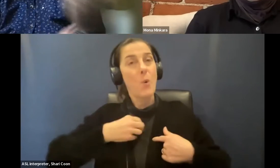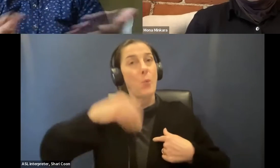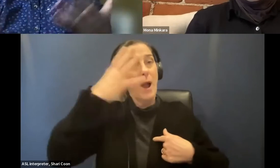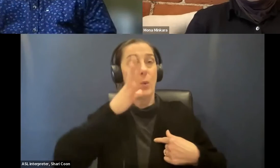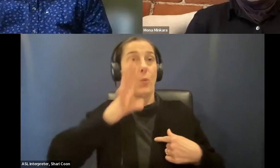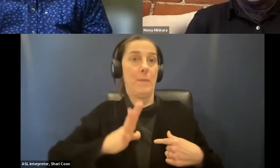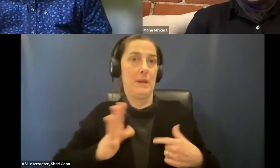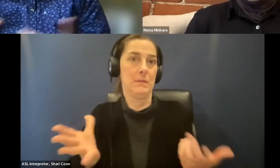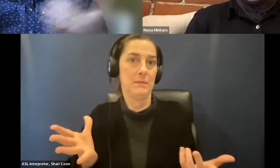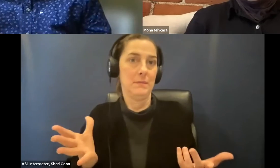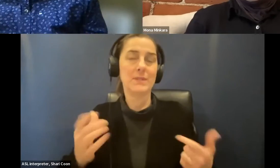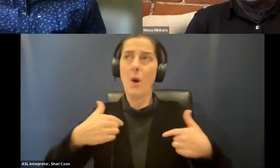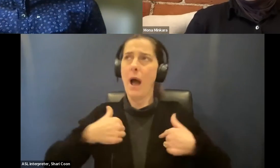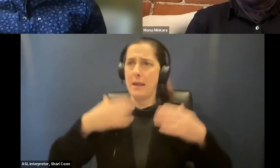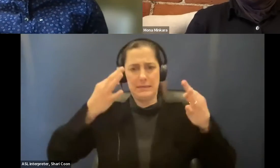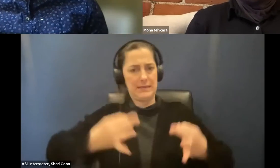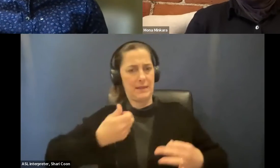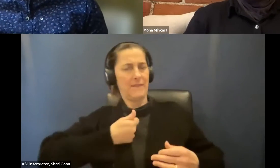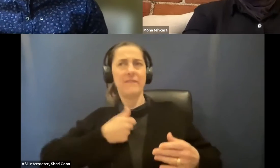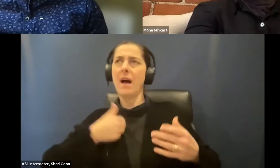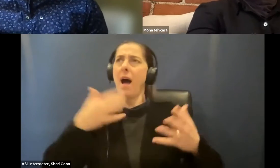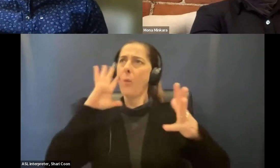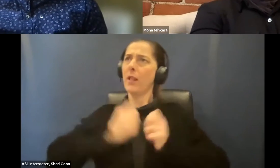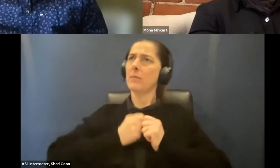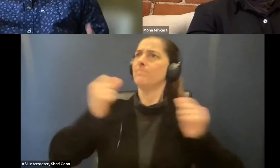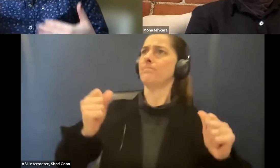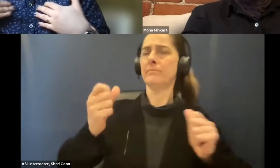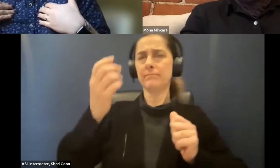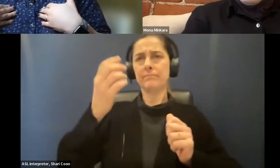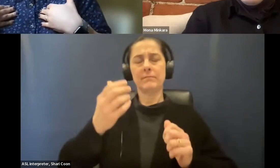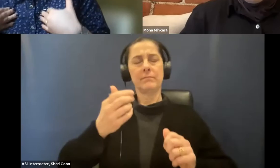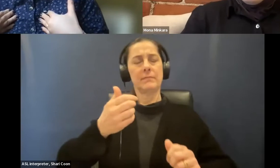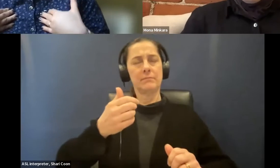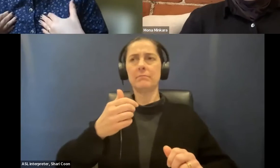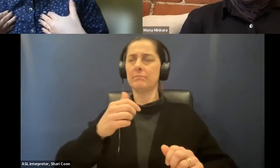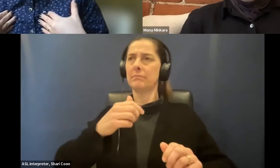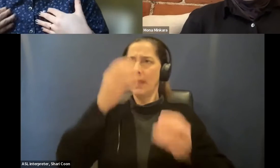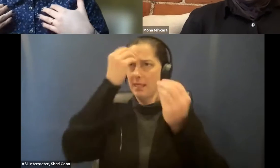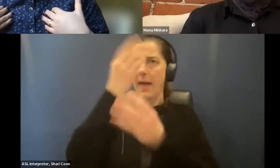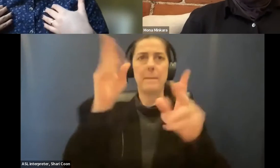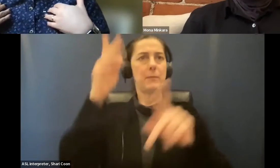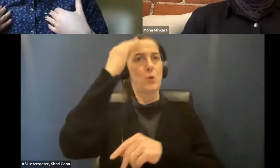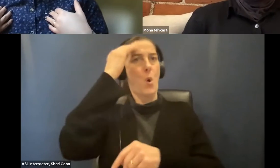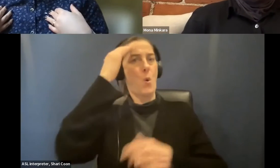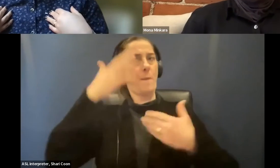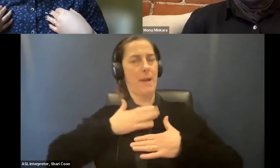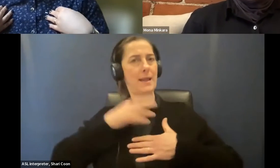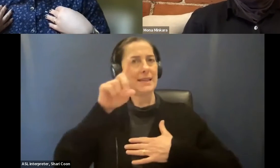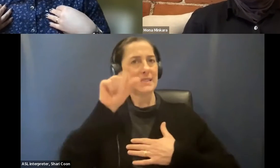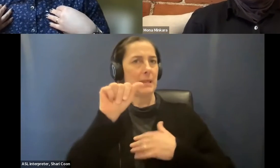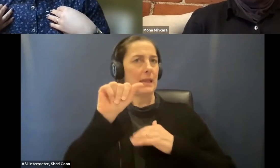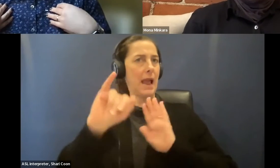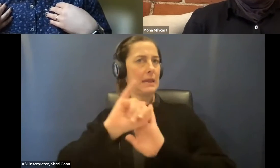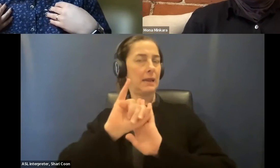and self-disclose my disability identity to people. And that's something I feel safe doing. I feel safe and comfortable